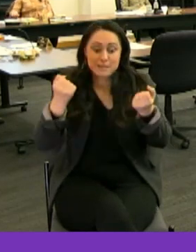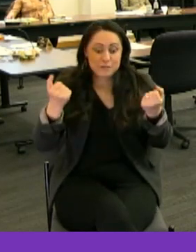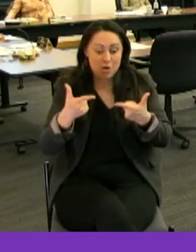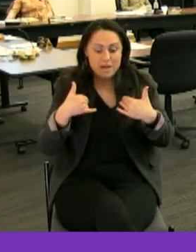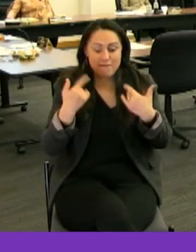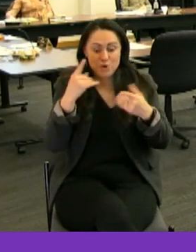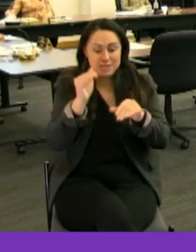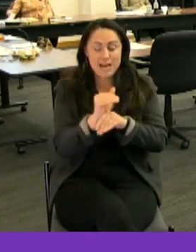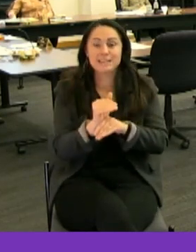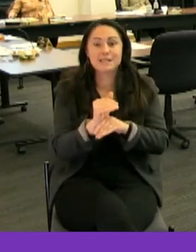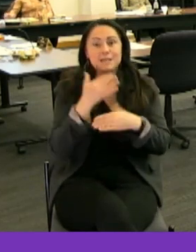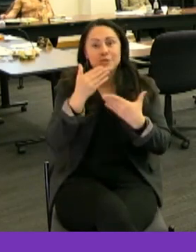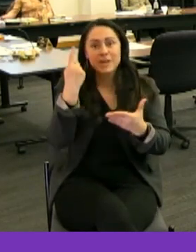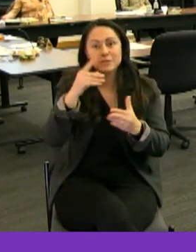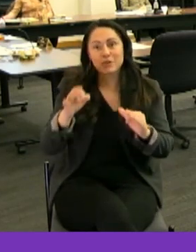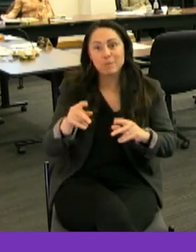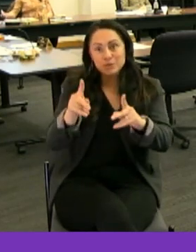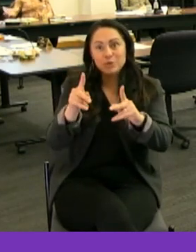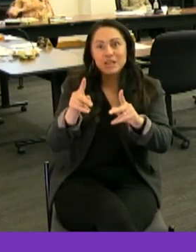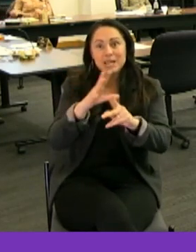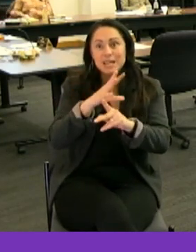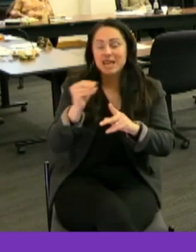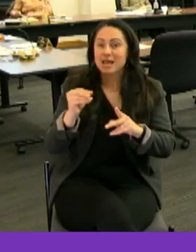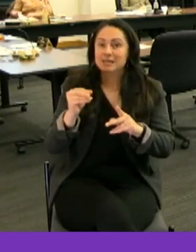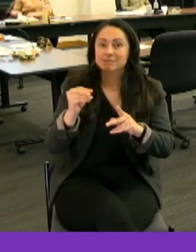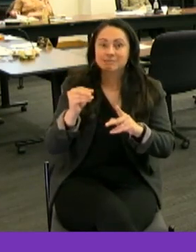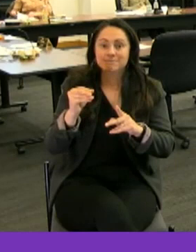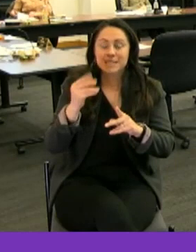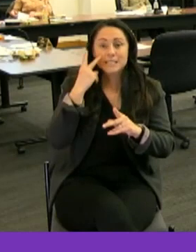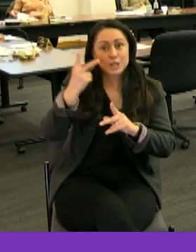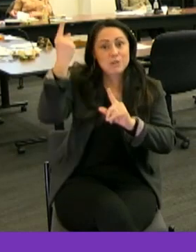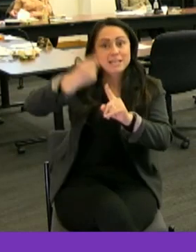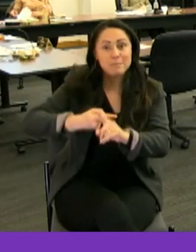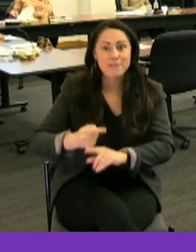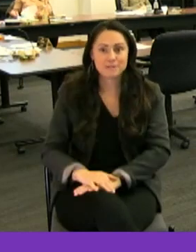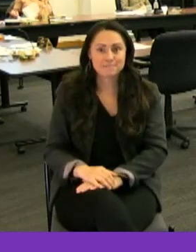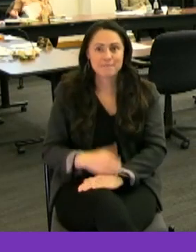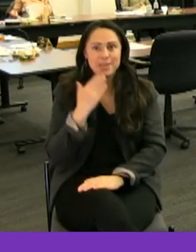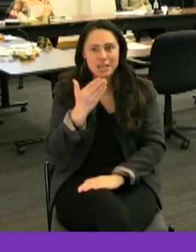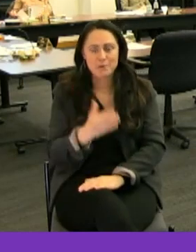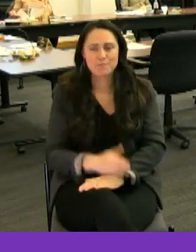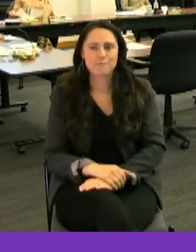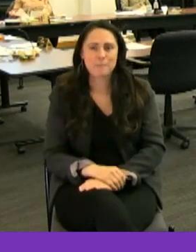have for tonight. So thanks for the opportunity, and see you next month.